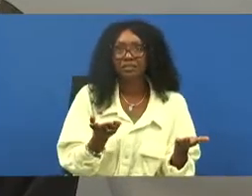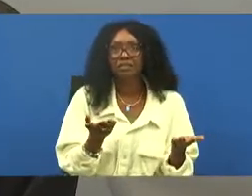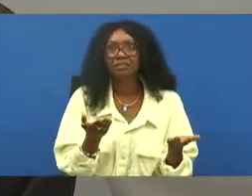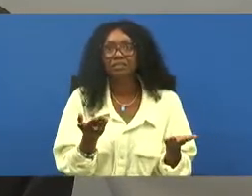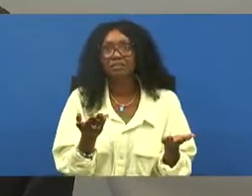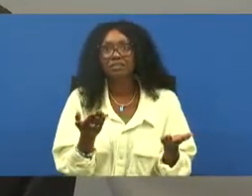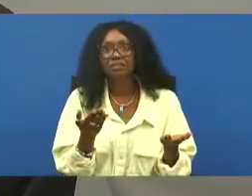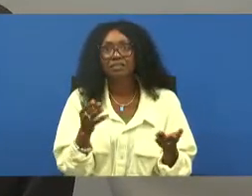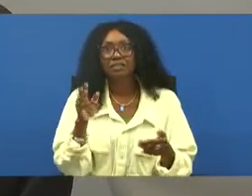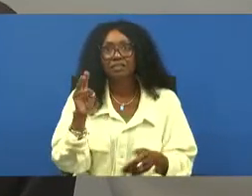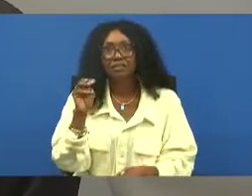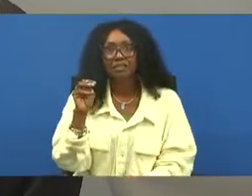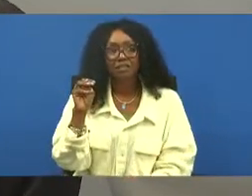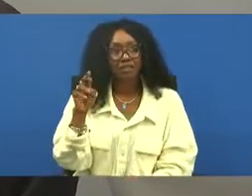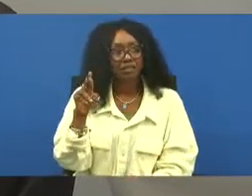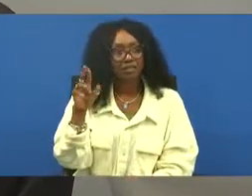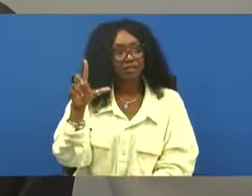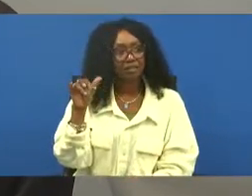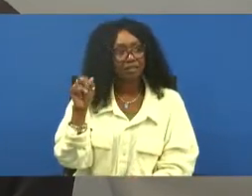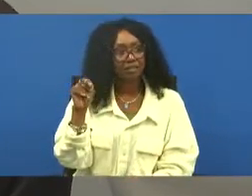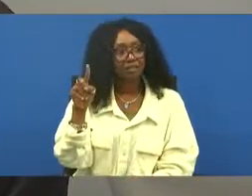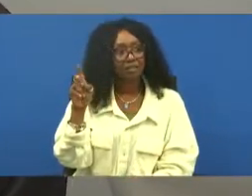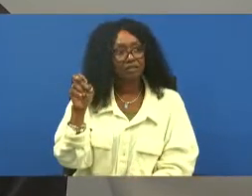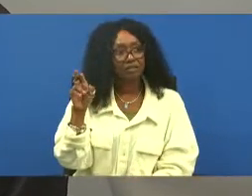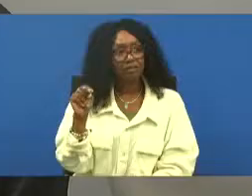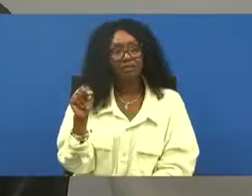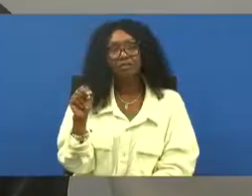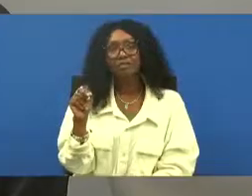So, Mr. Landry, can you please come up?